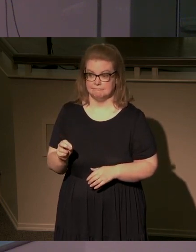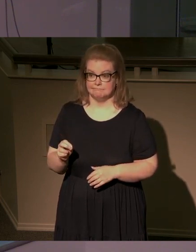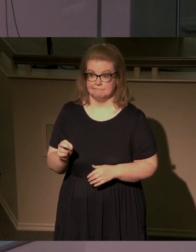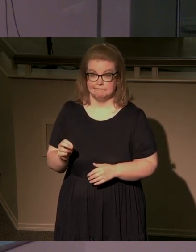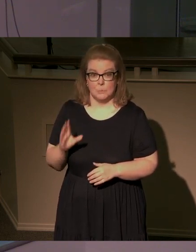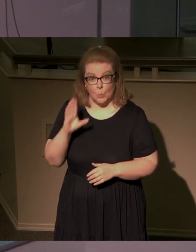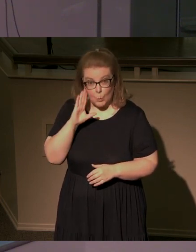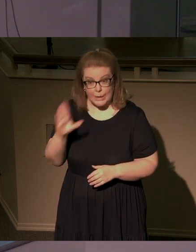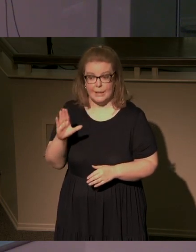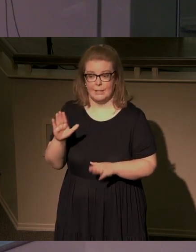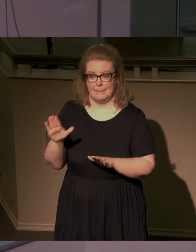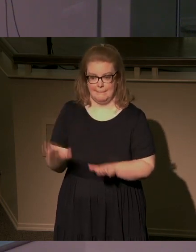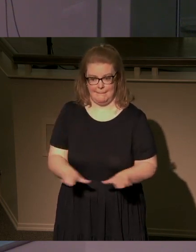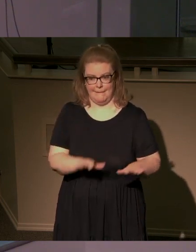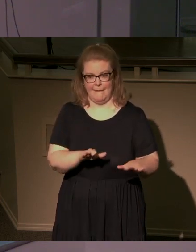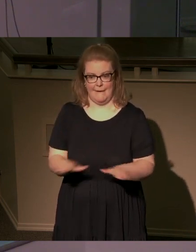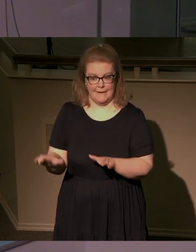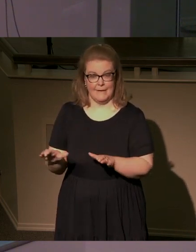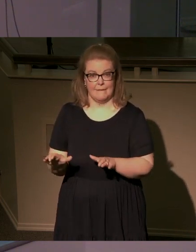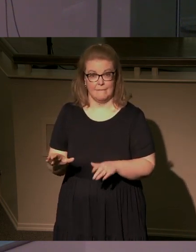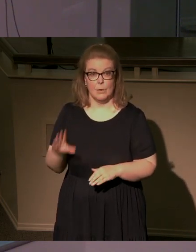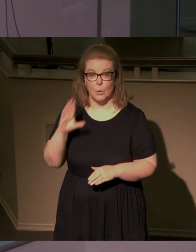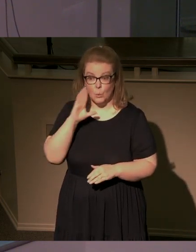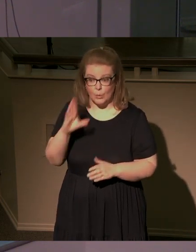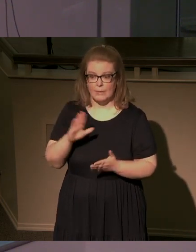and will behave and will be